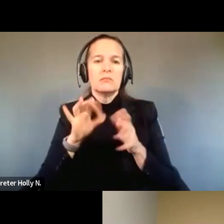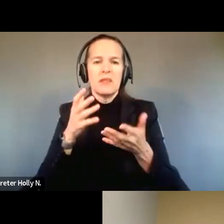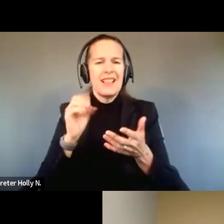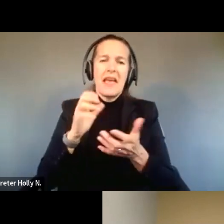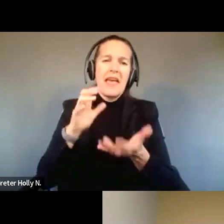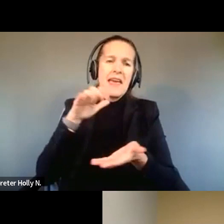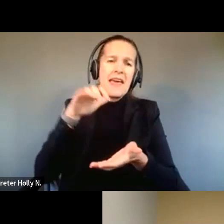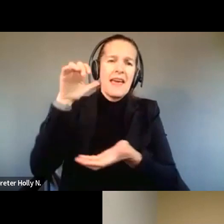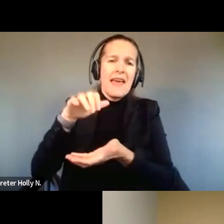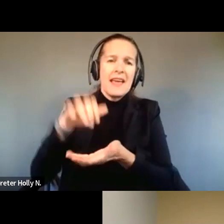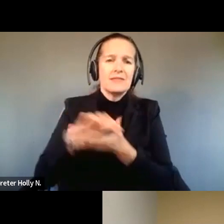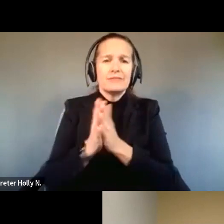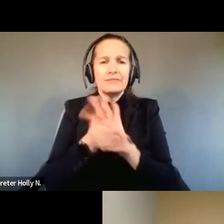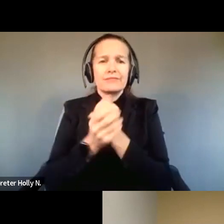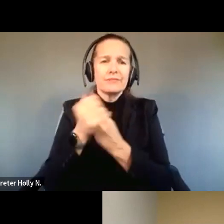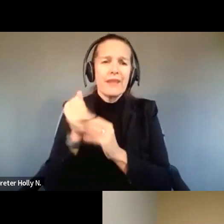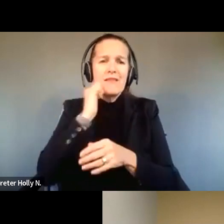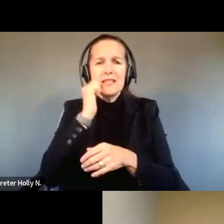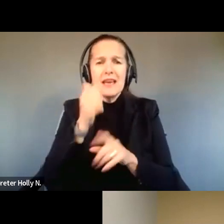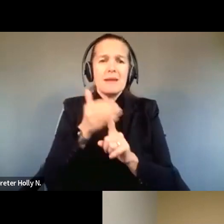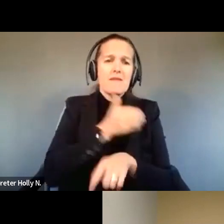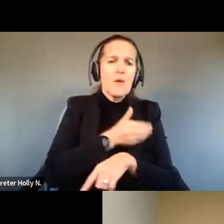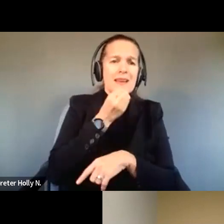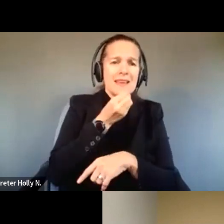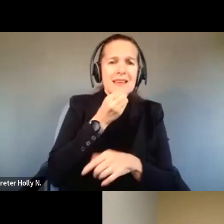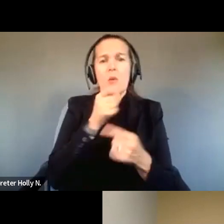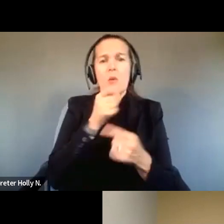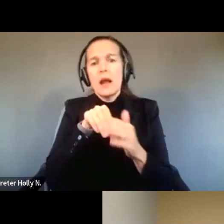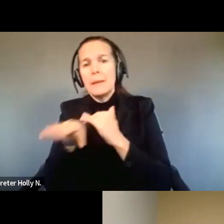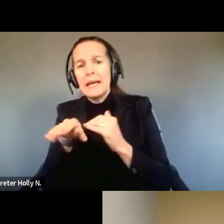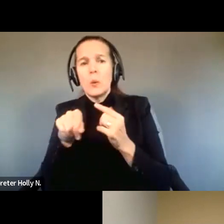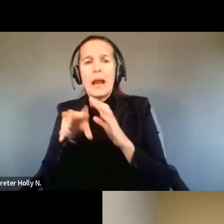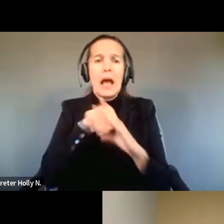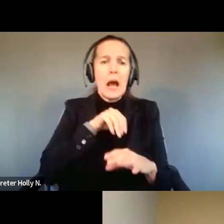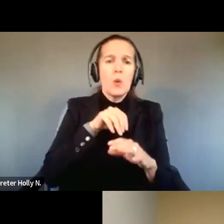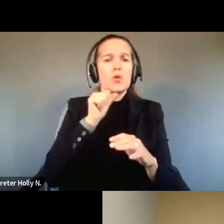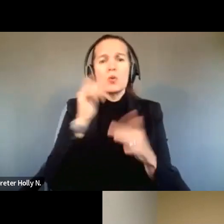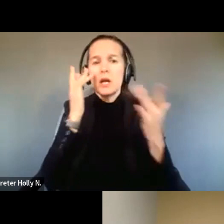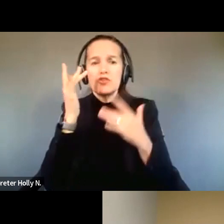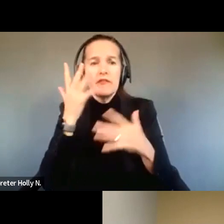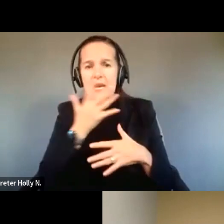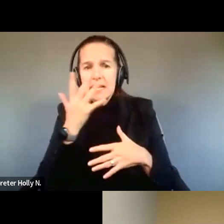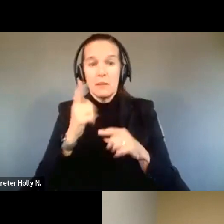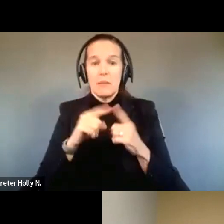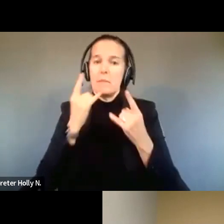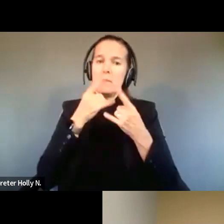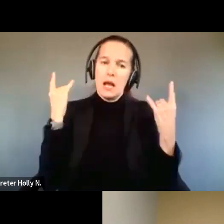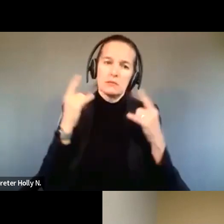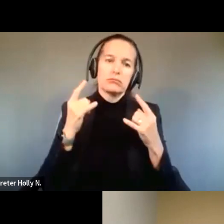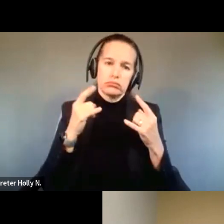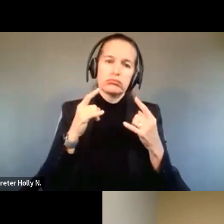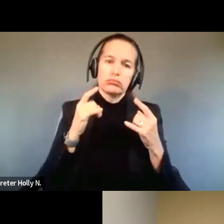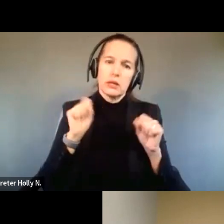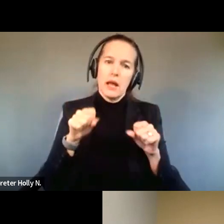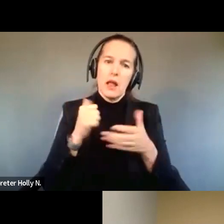throughout the day, in and out, like before they eat, like not touching their faces and all of that. But masks really can make a difference.